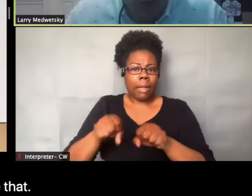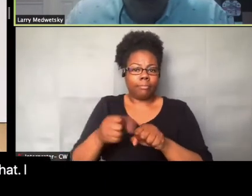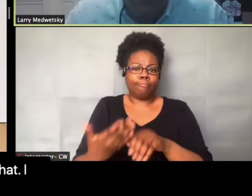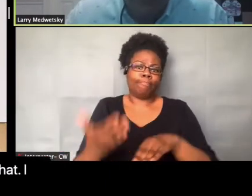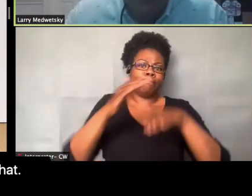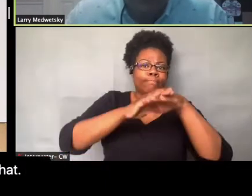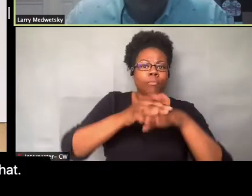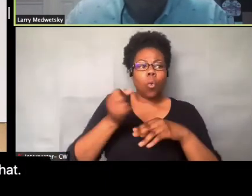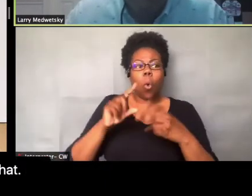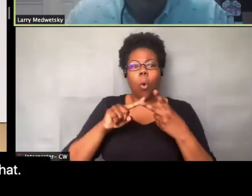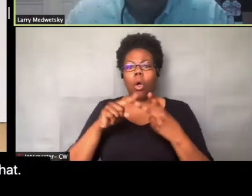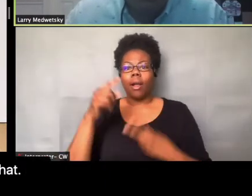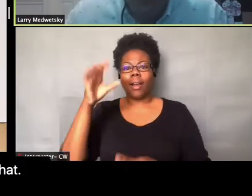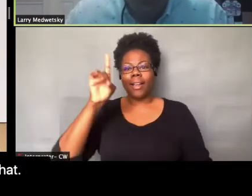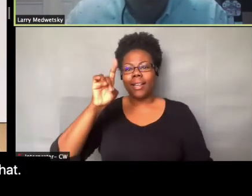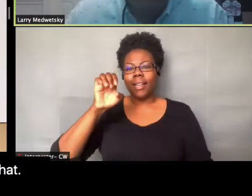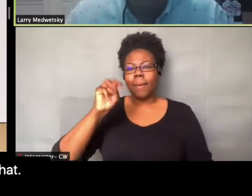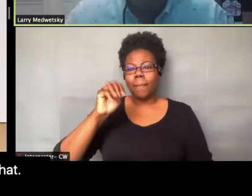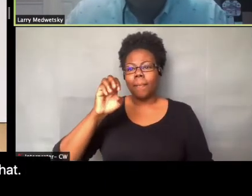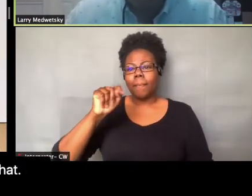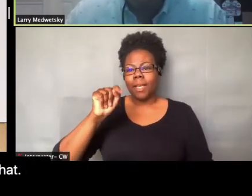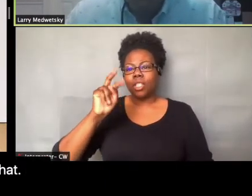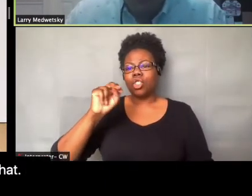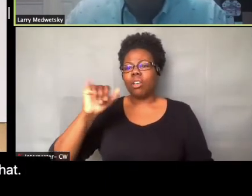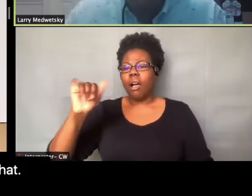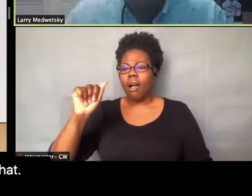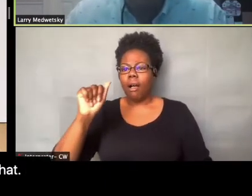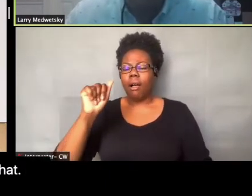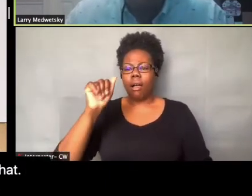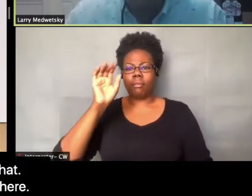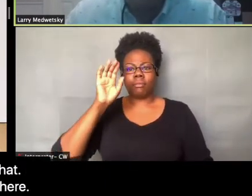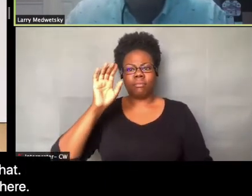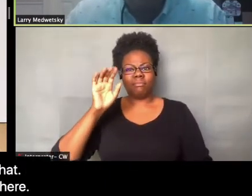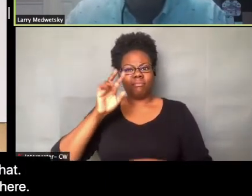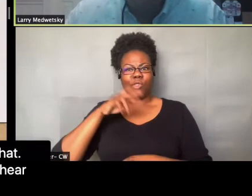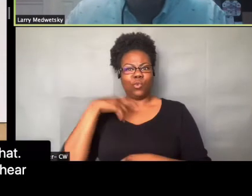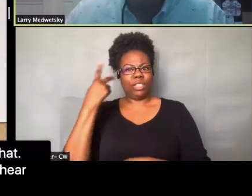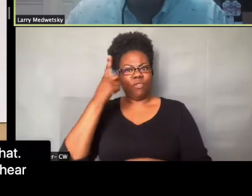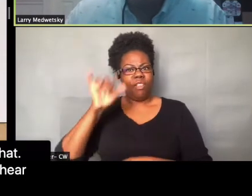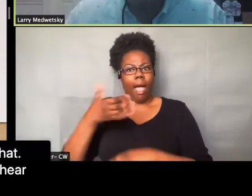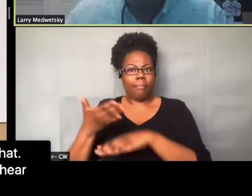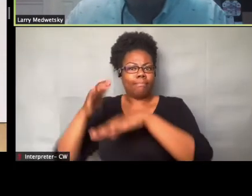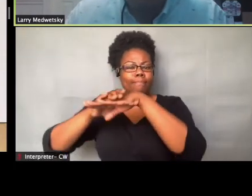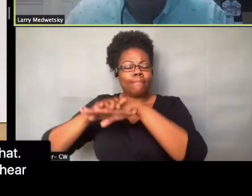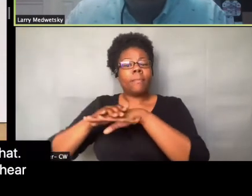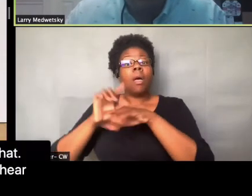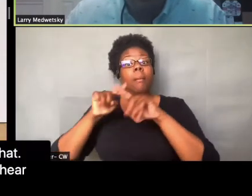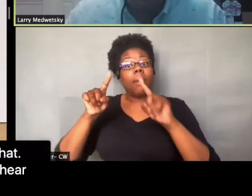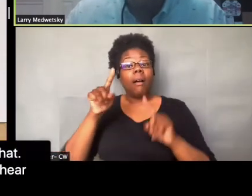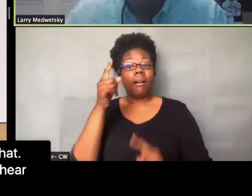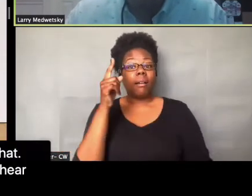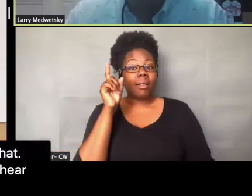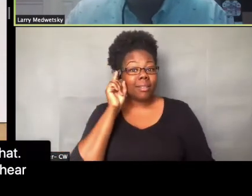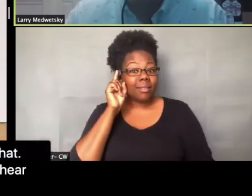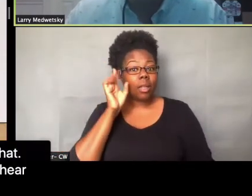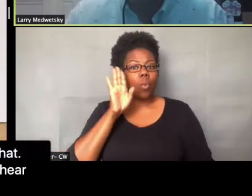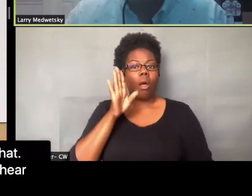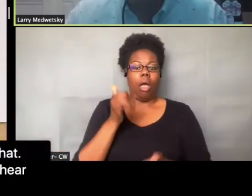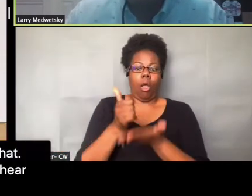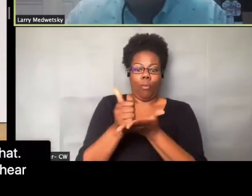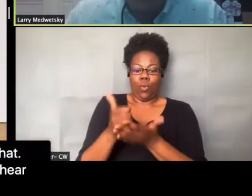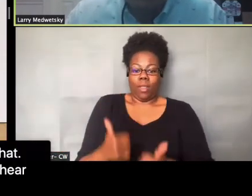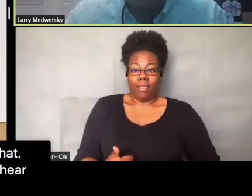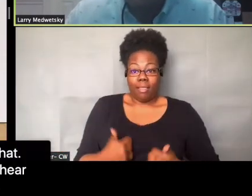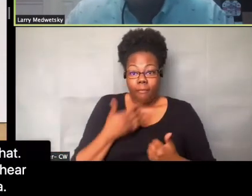the goal of this is not only to help you hear better, but to live better, to decrease